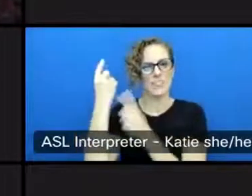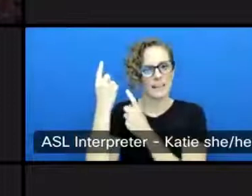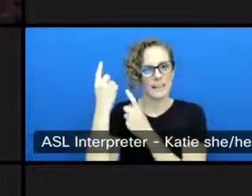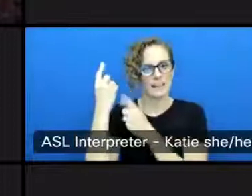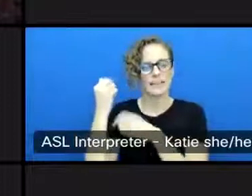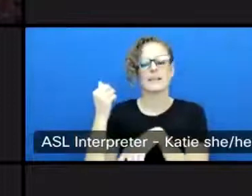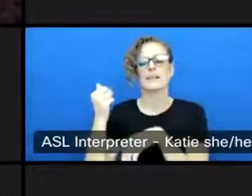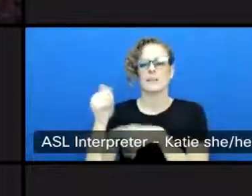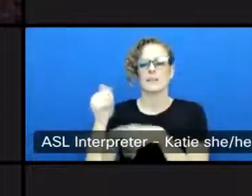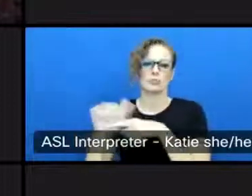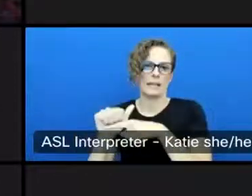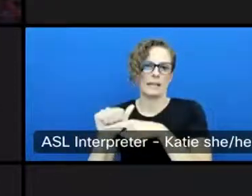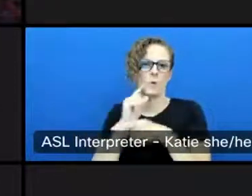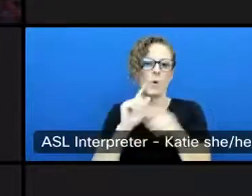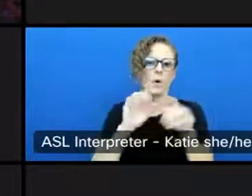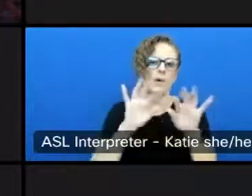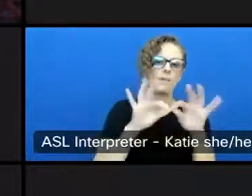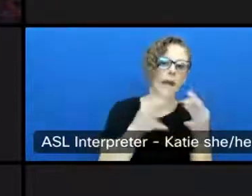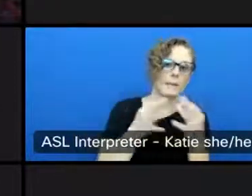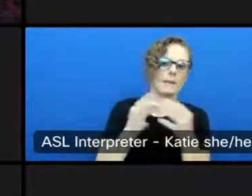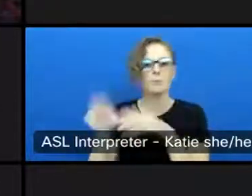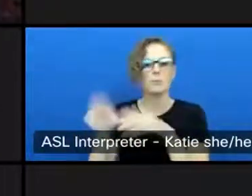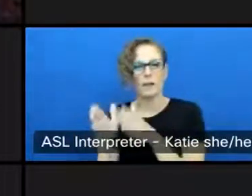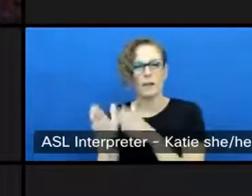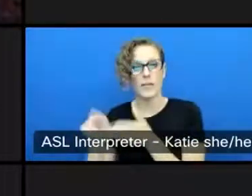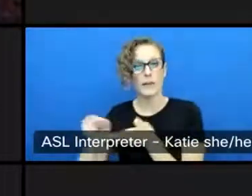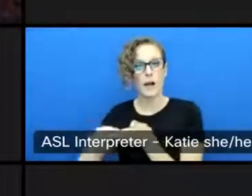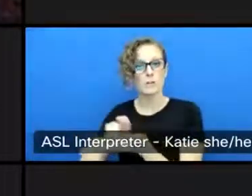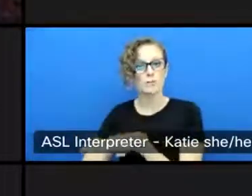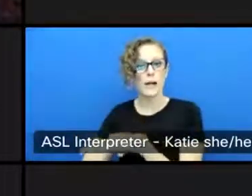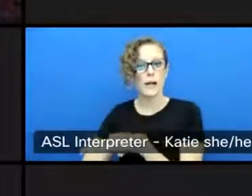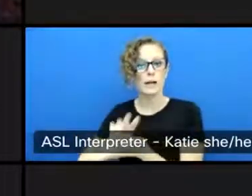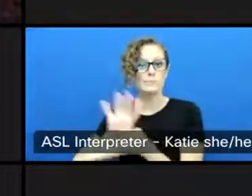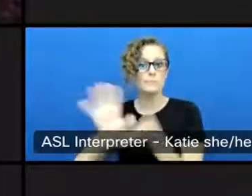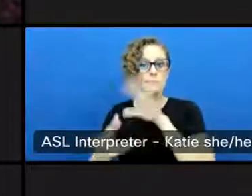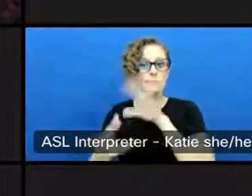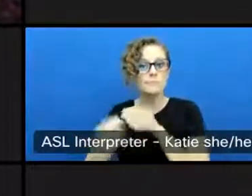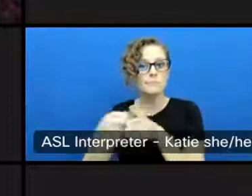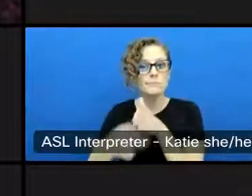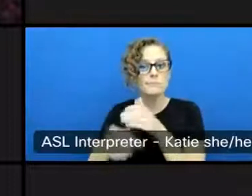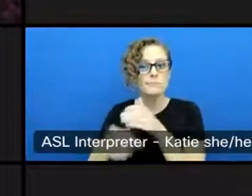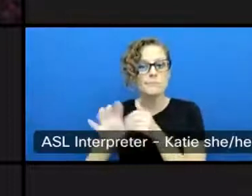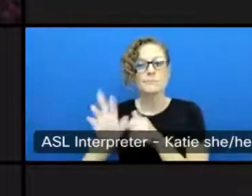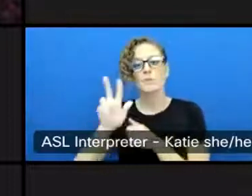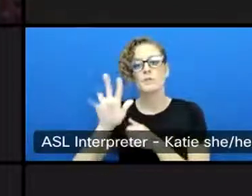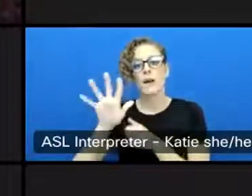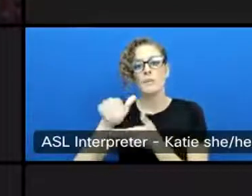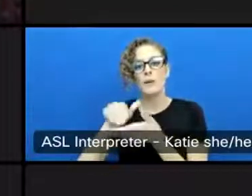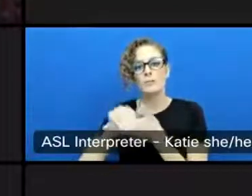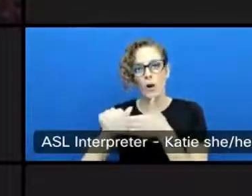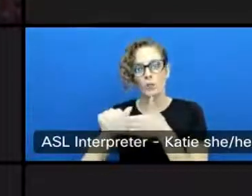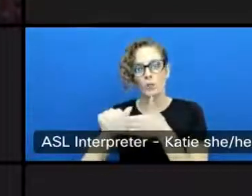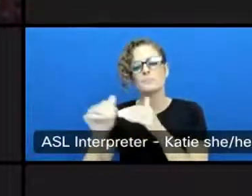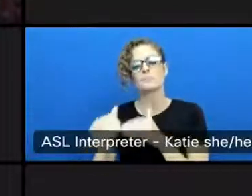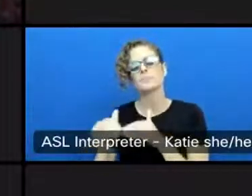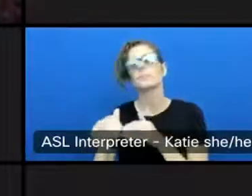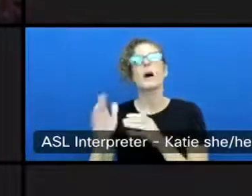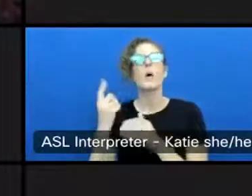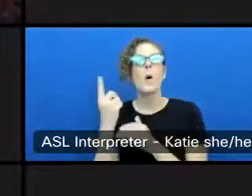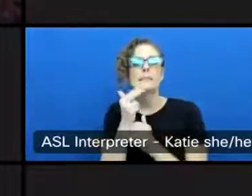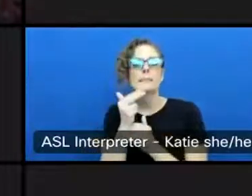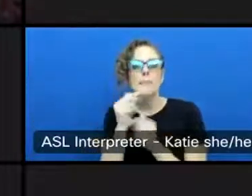devastating hiring challenges. So that's one of the things we're looking at. The other one that we are looking at is a development of a